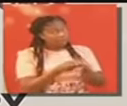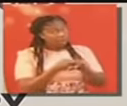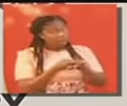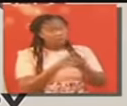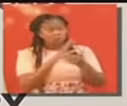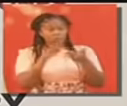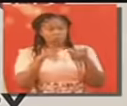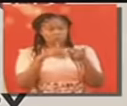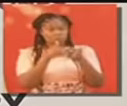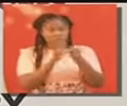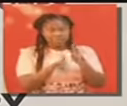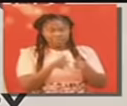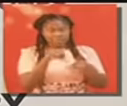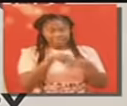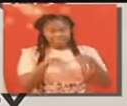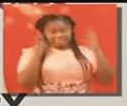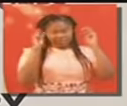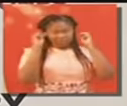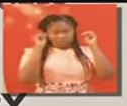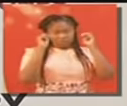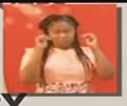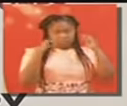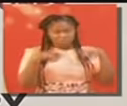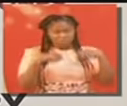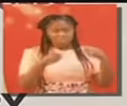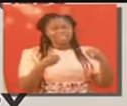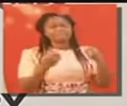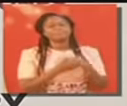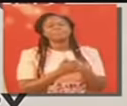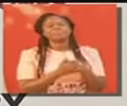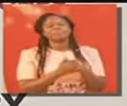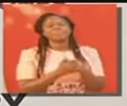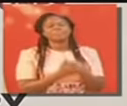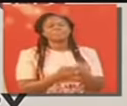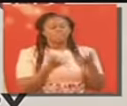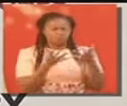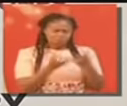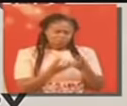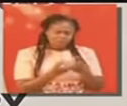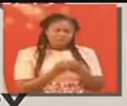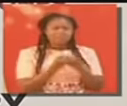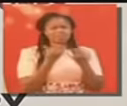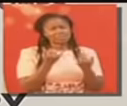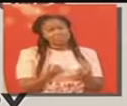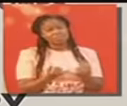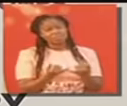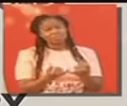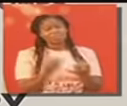our strategic objective of moving the country from community spread